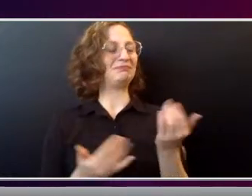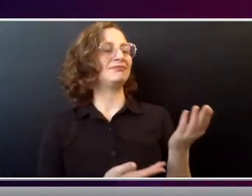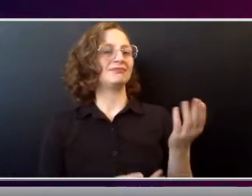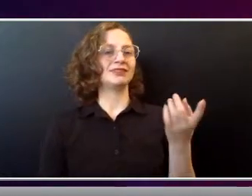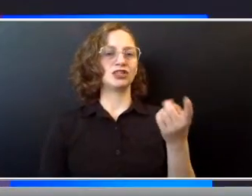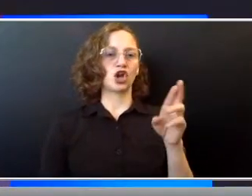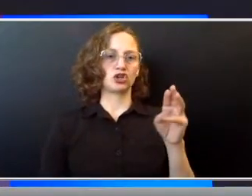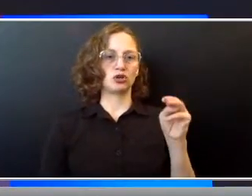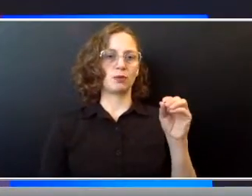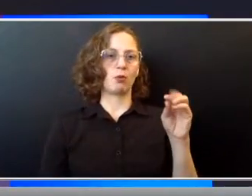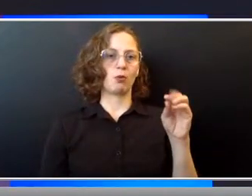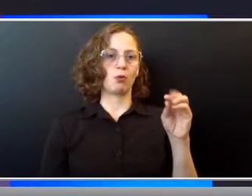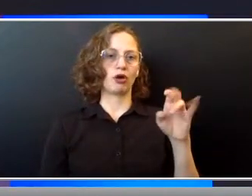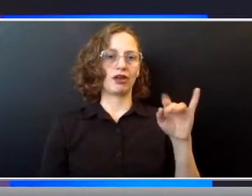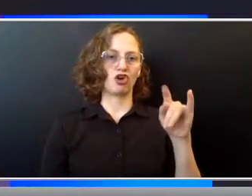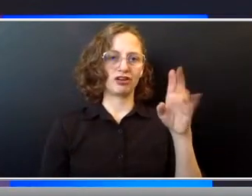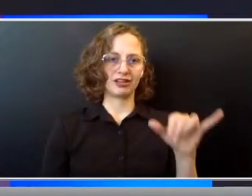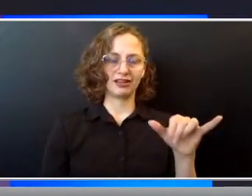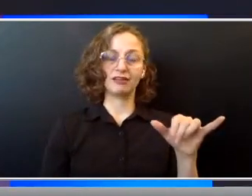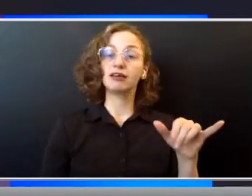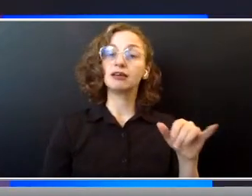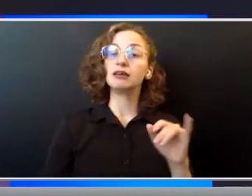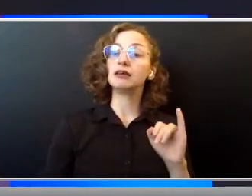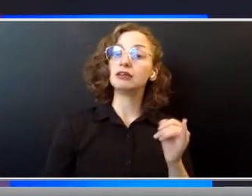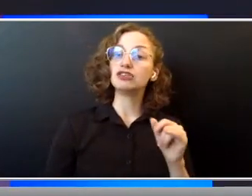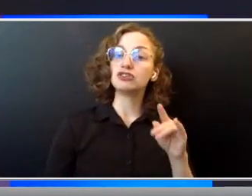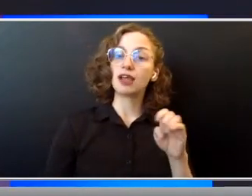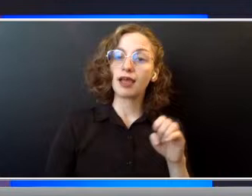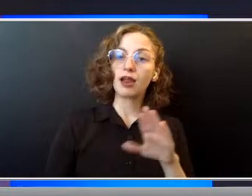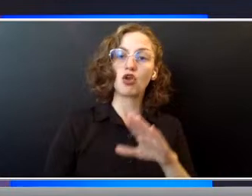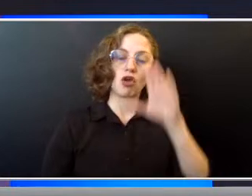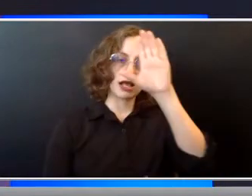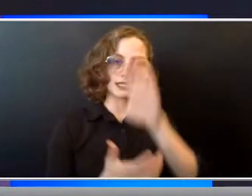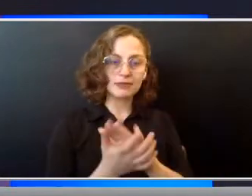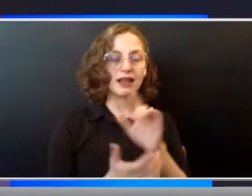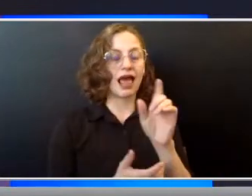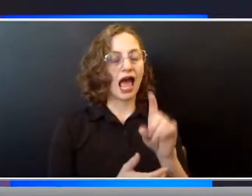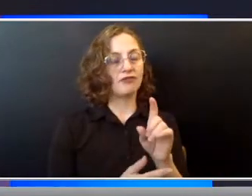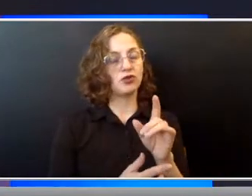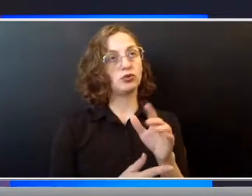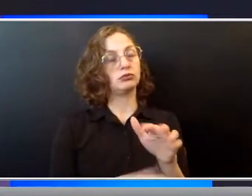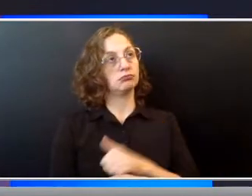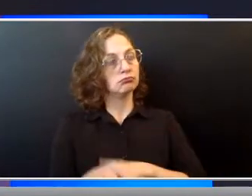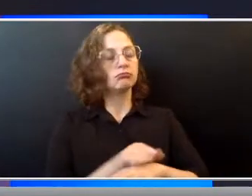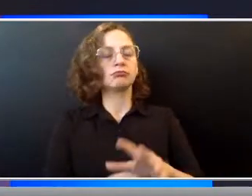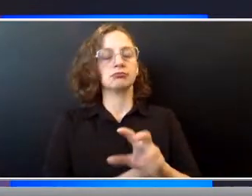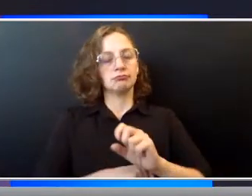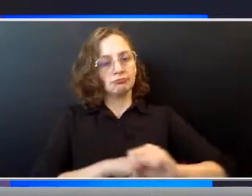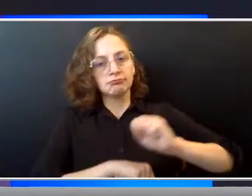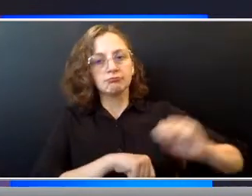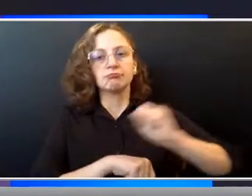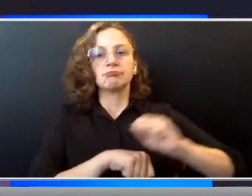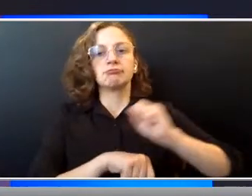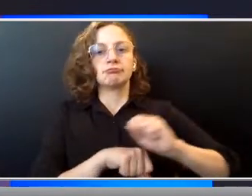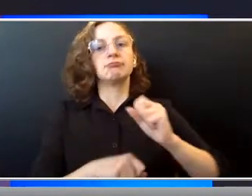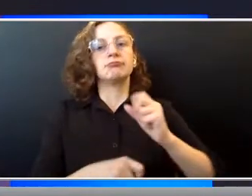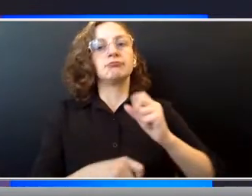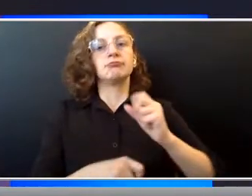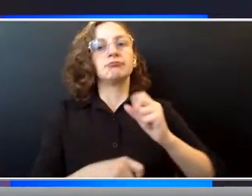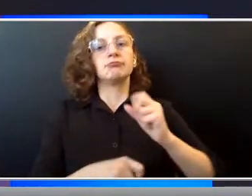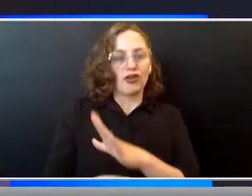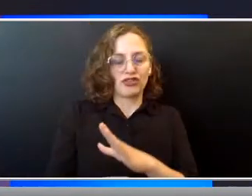her husband have to go to get Aubrey here, right, and how far they have to drive, why is it so hard to find a place that